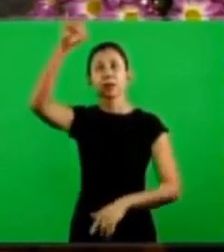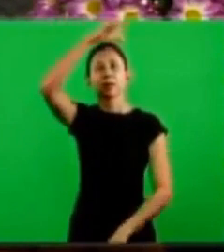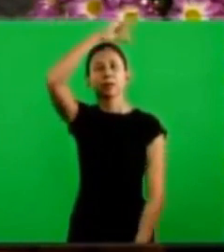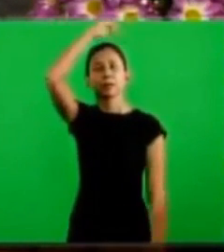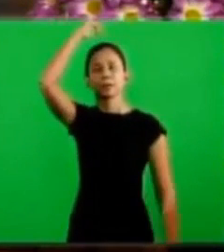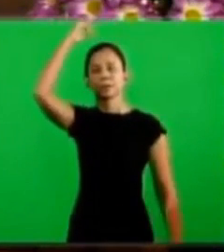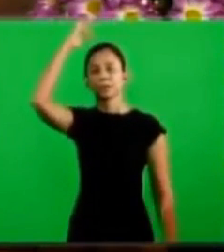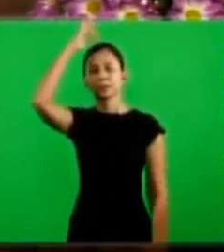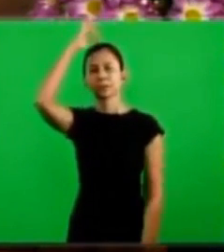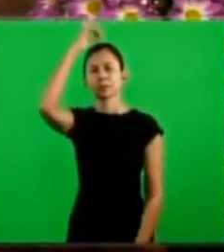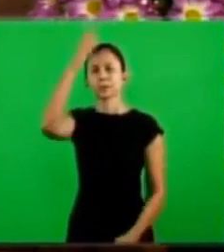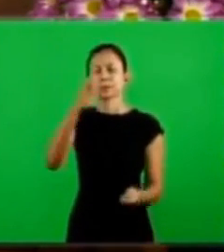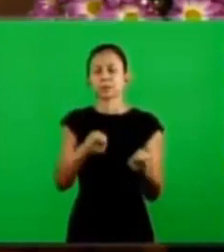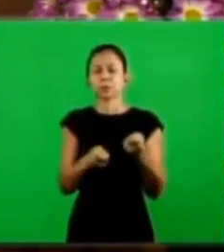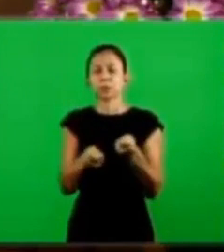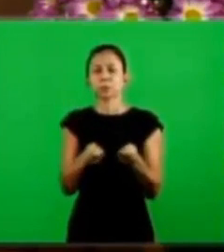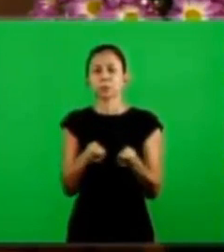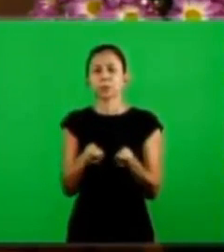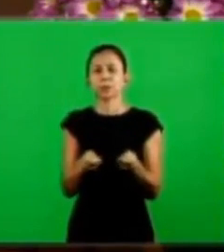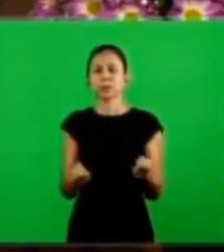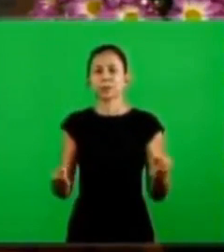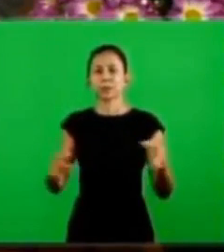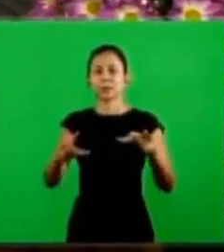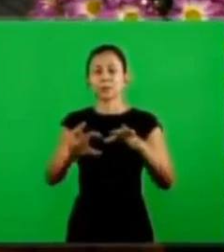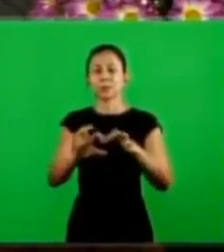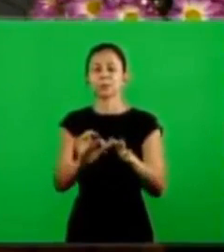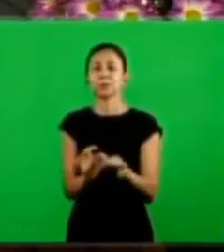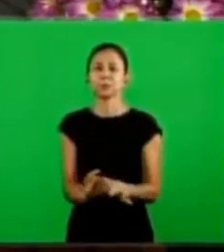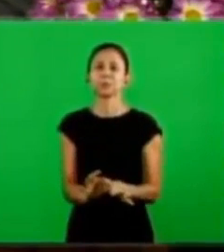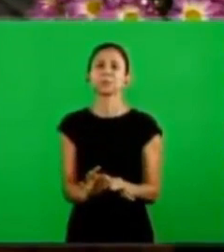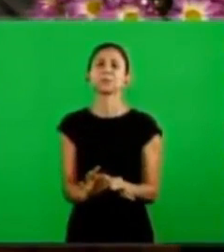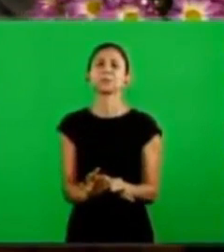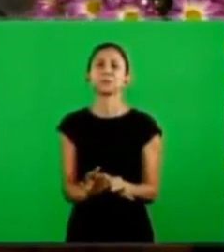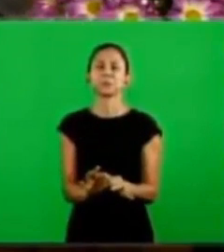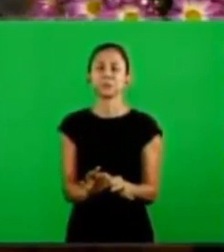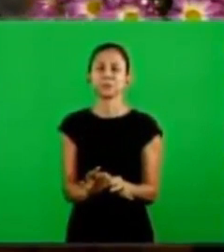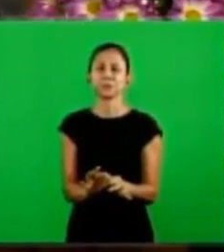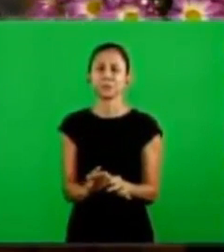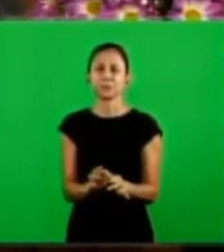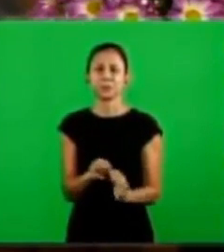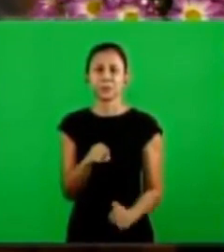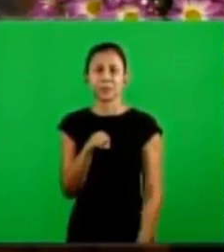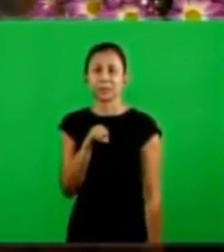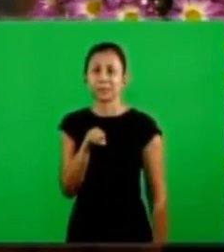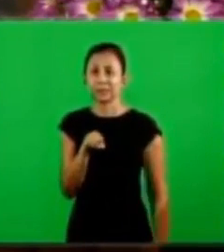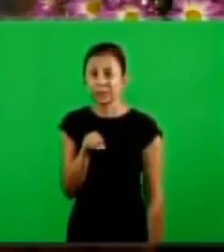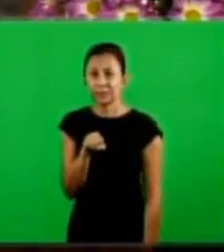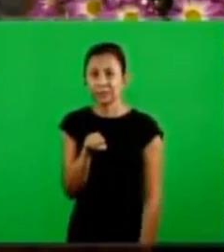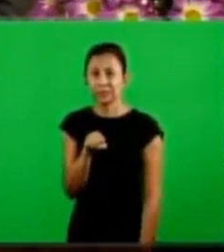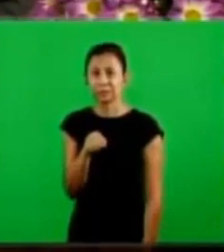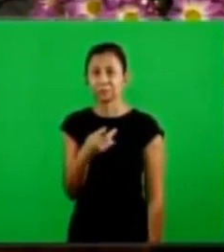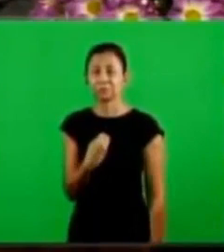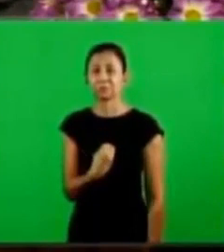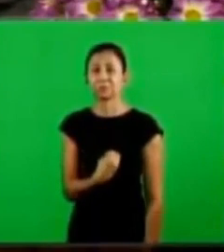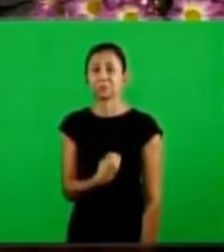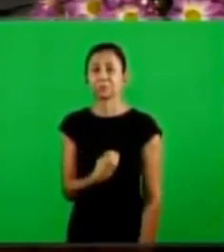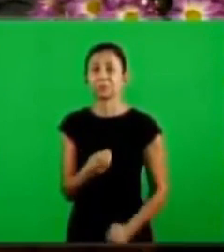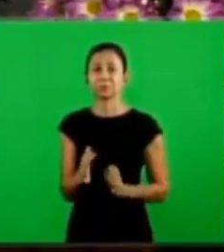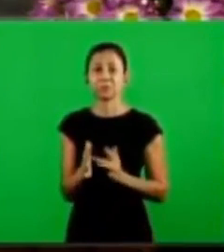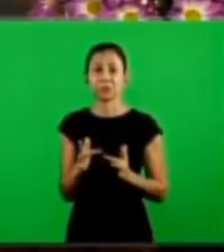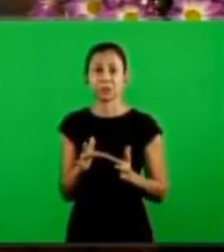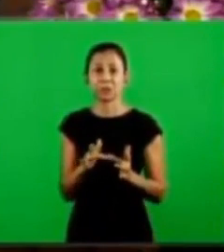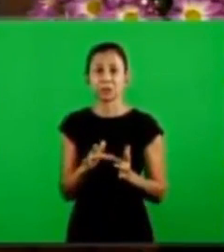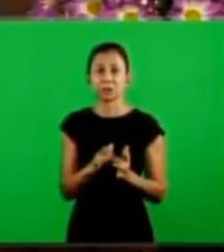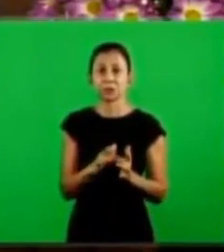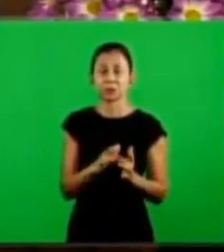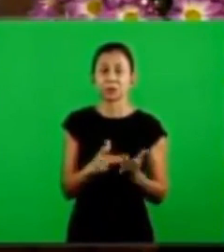For the Holy Spirit is the one that is in charge of that. So if Jesus doesn't reveal